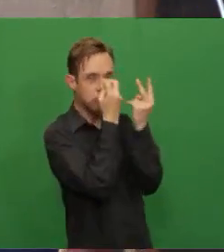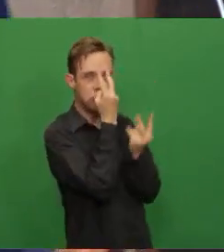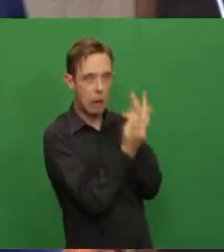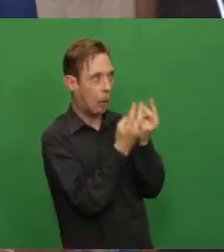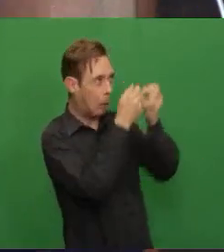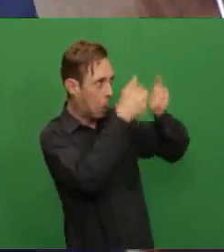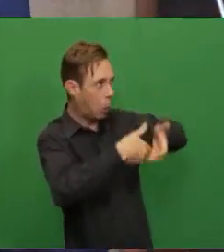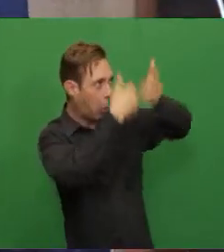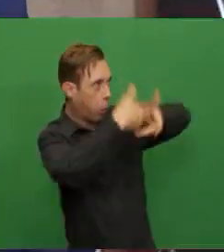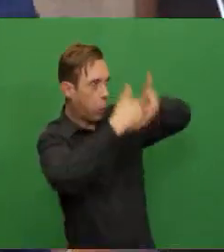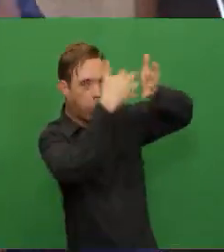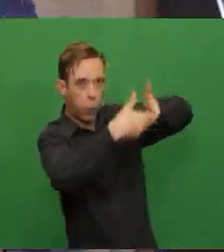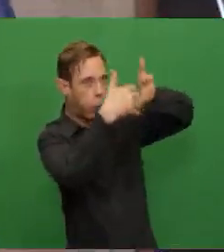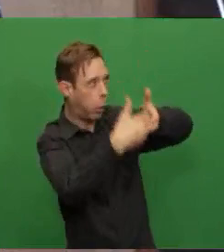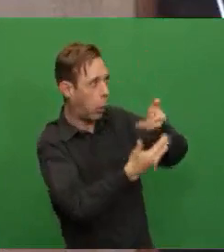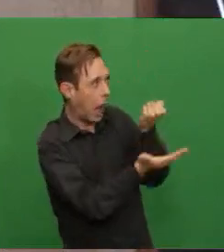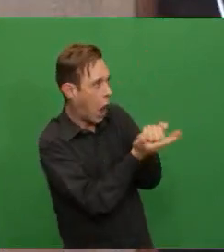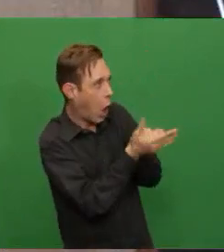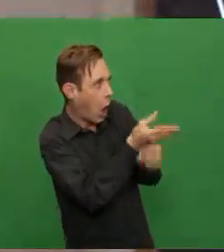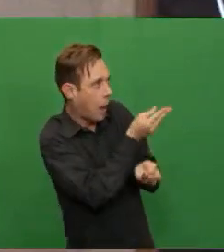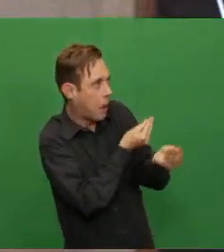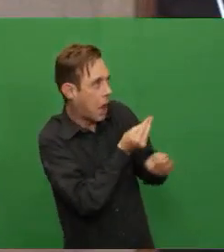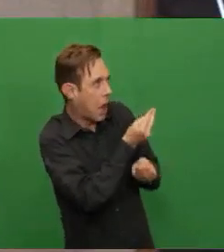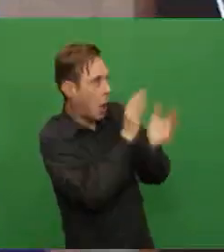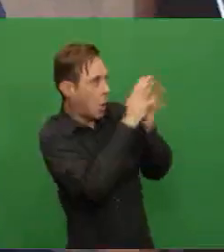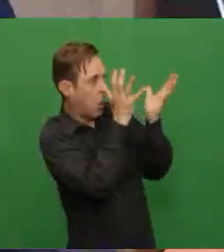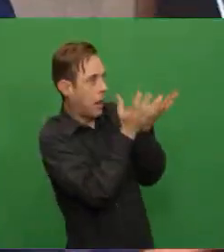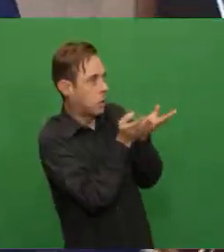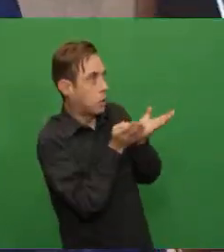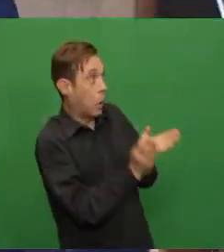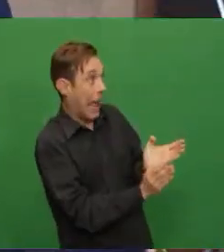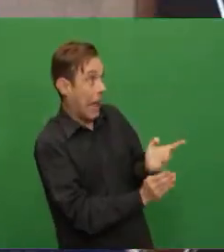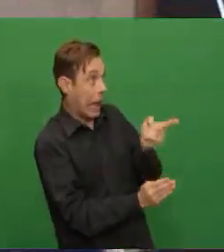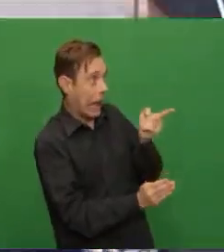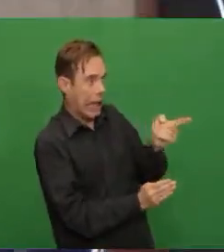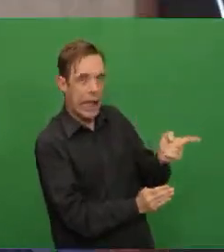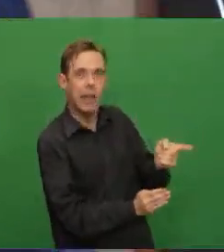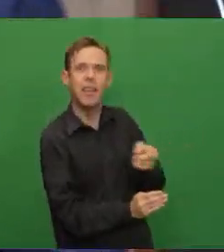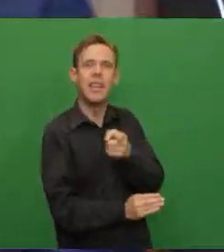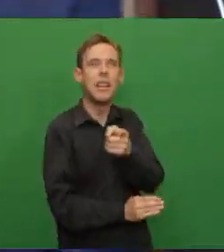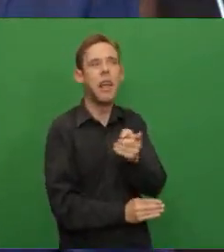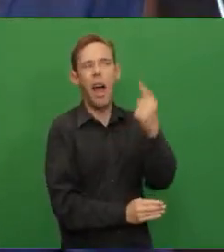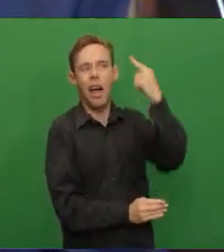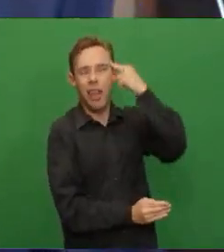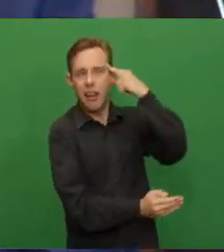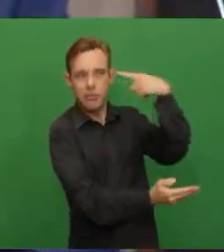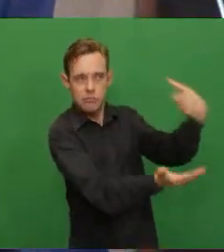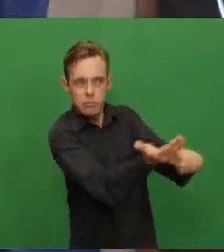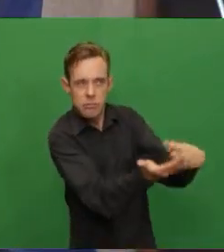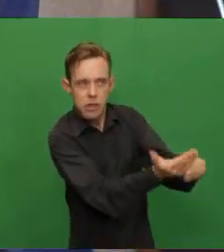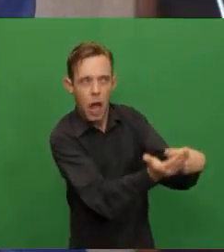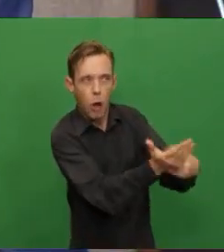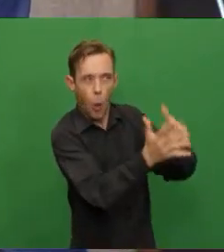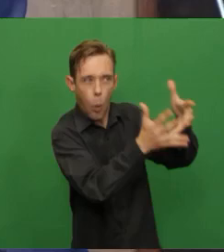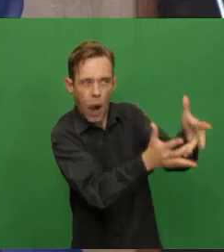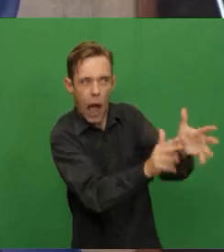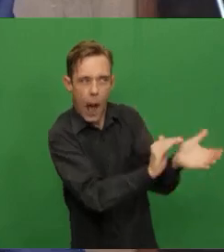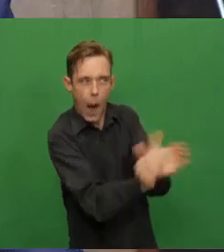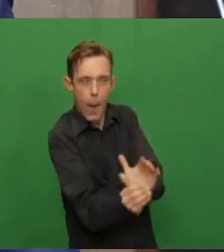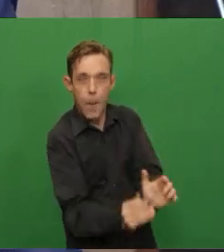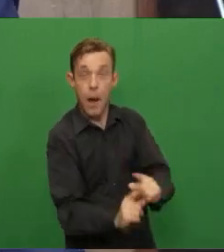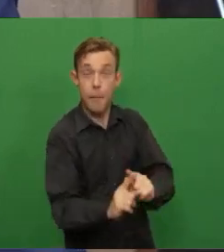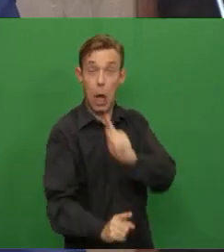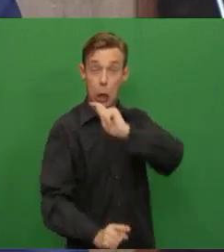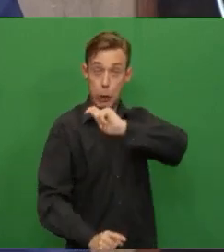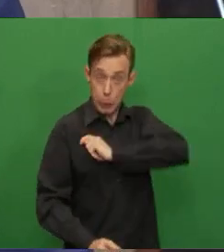telling us something. At the moment, they have told us the direction, but they have not told us what the actual figure would actually